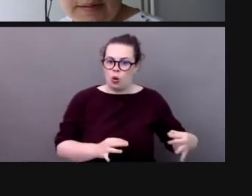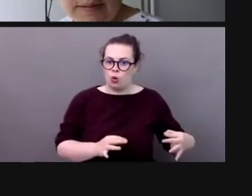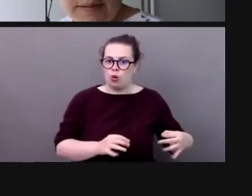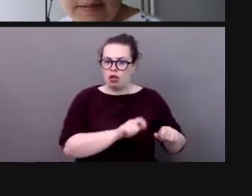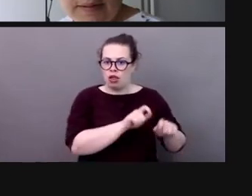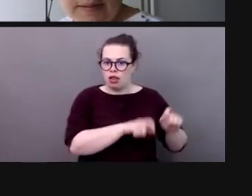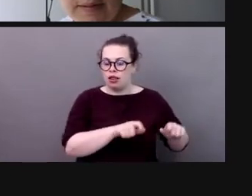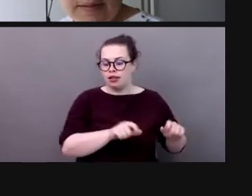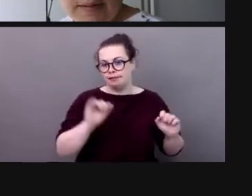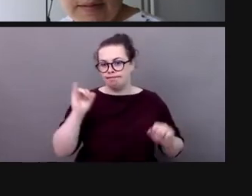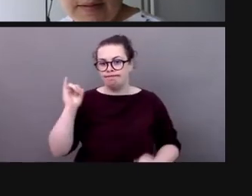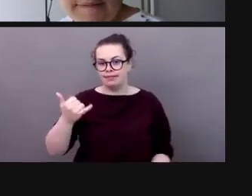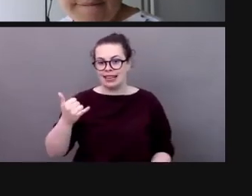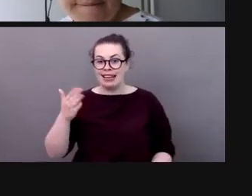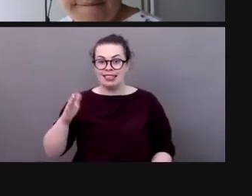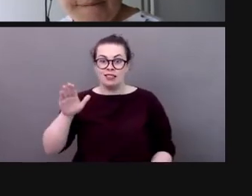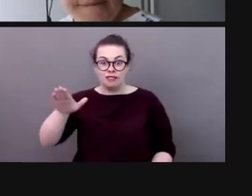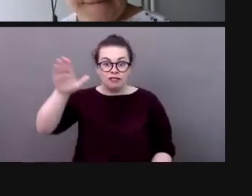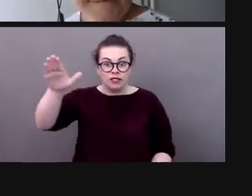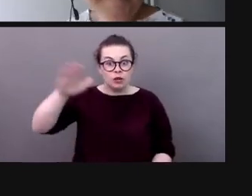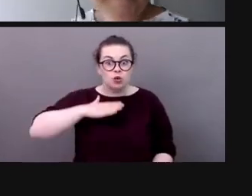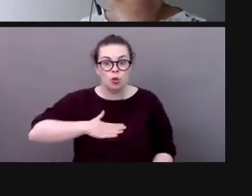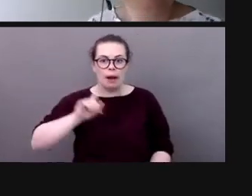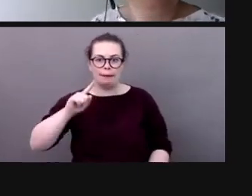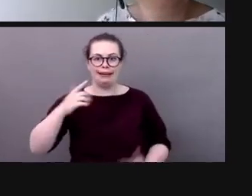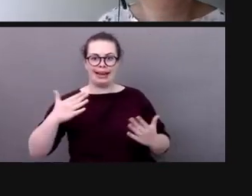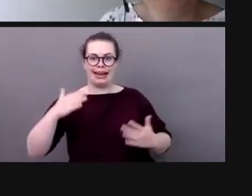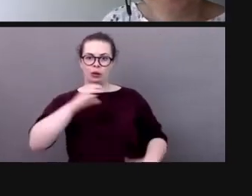agenda as per the grand bargain.